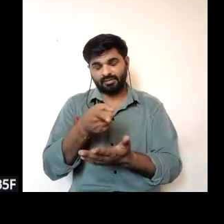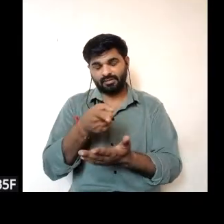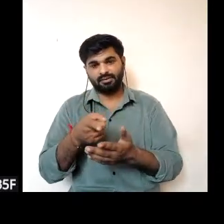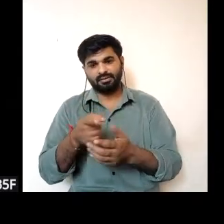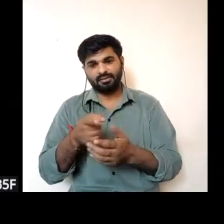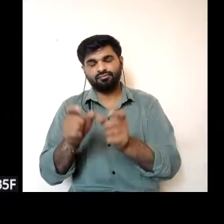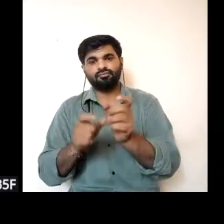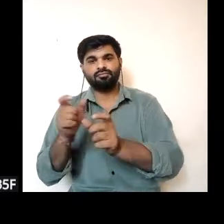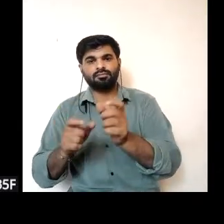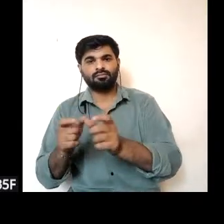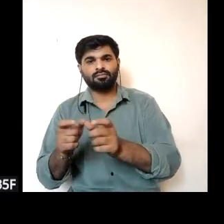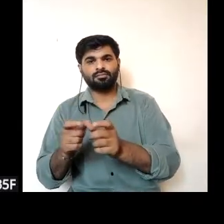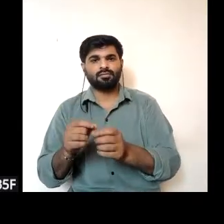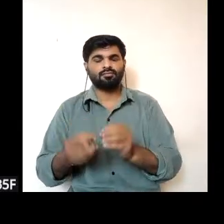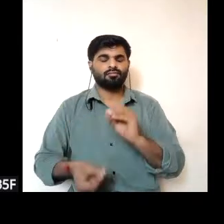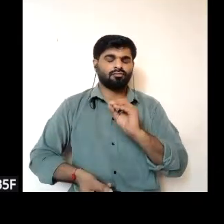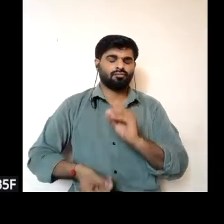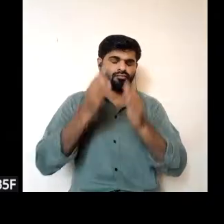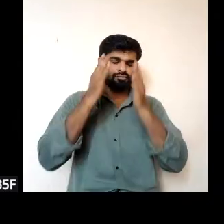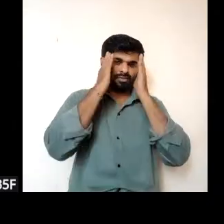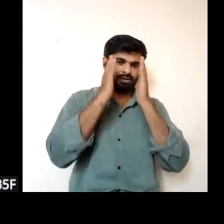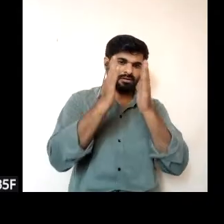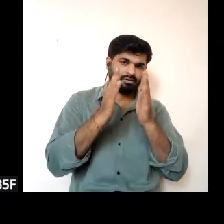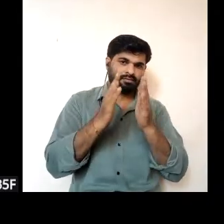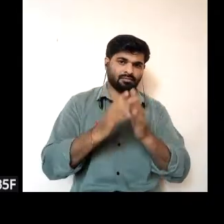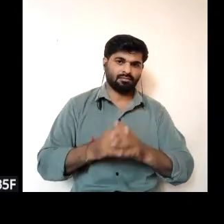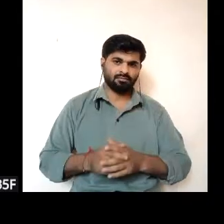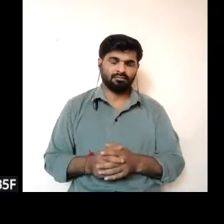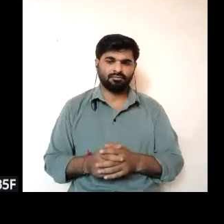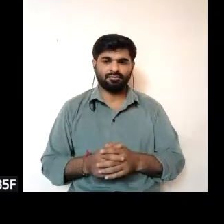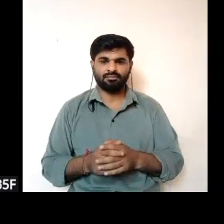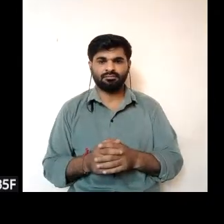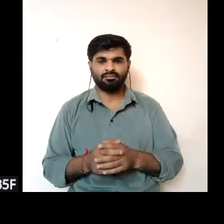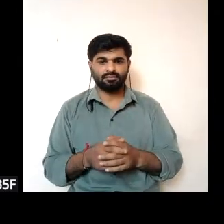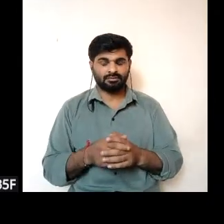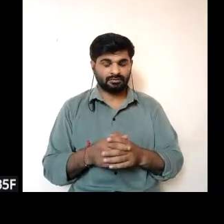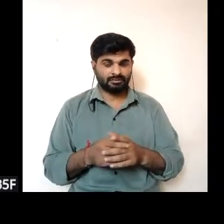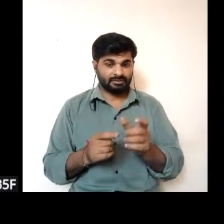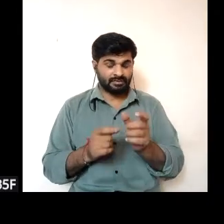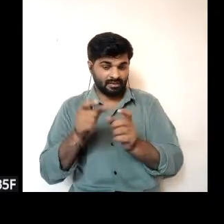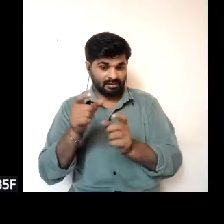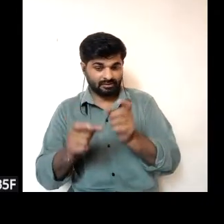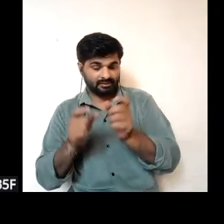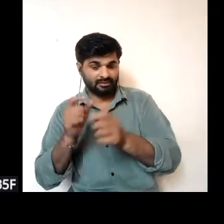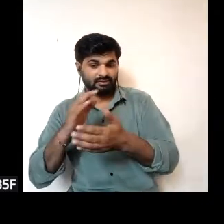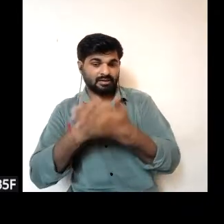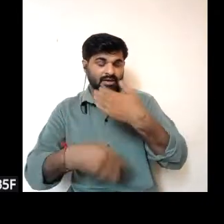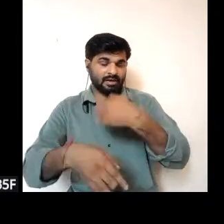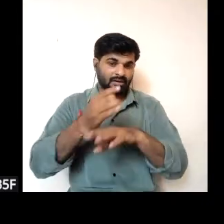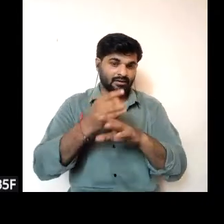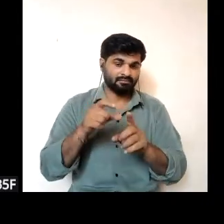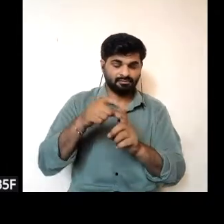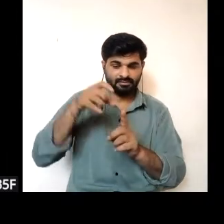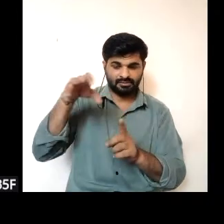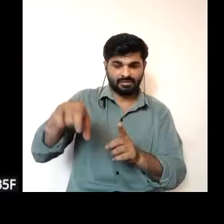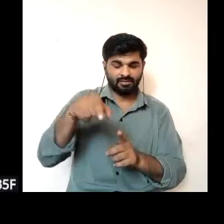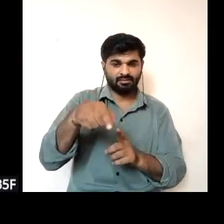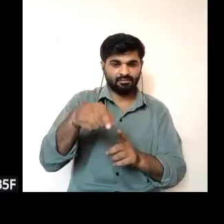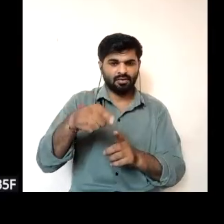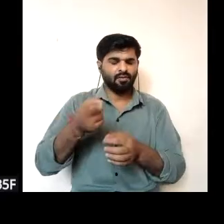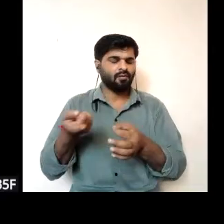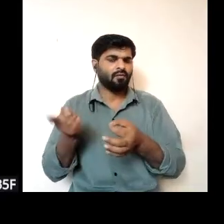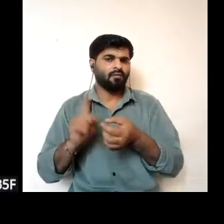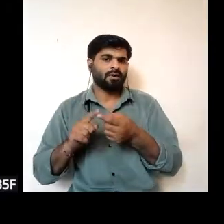focused effort happened where the disability sector came together to decide what kind of question do we want in